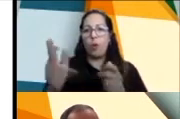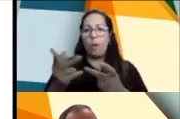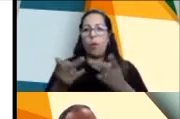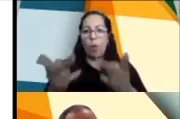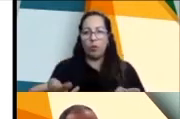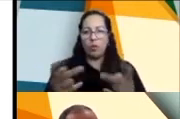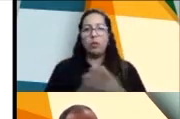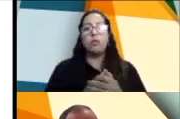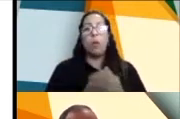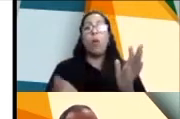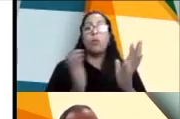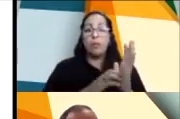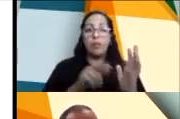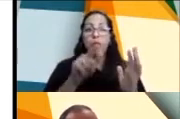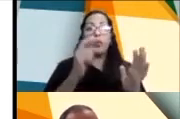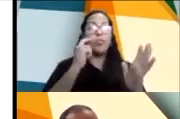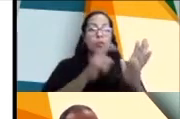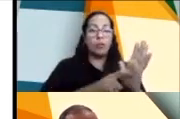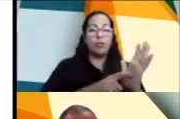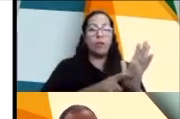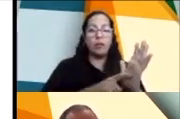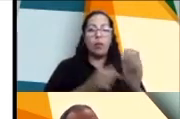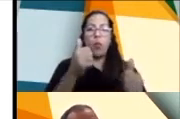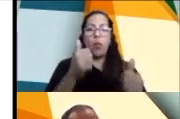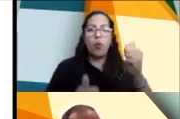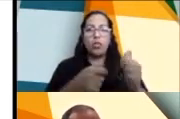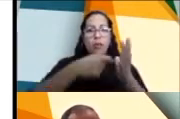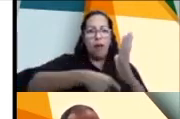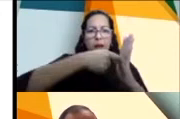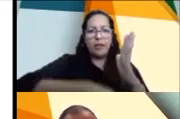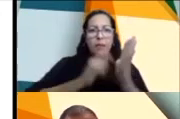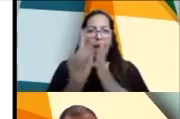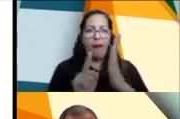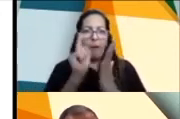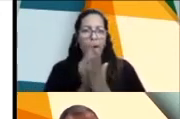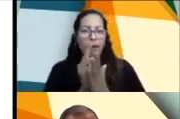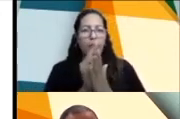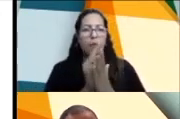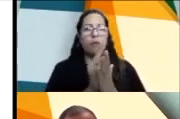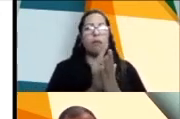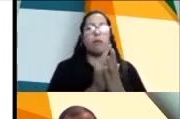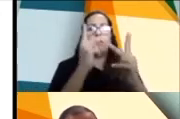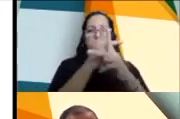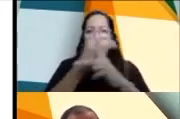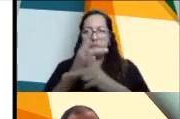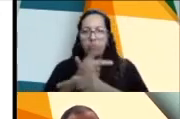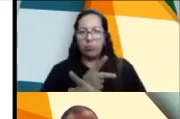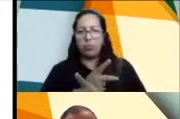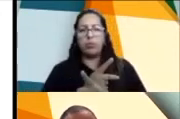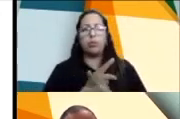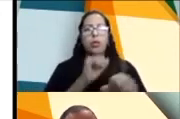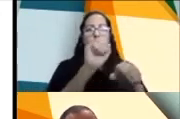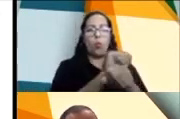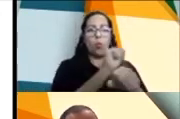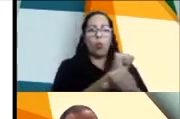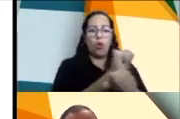So again, you need to identify the cost per hour. Again, in the work approach, you